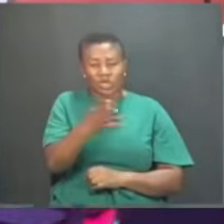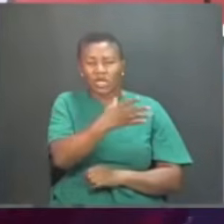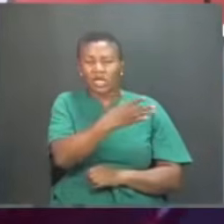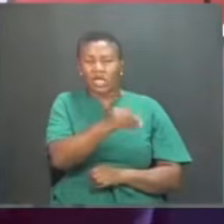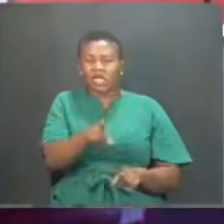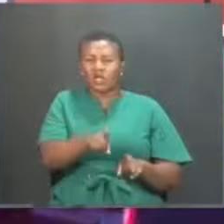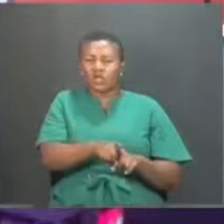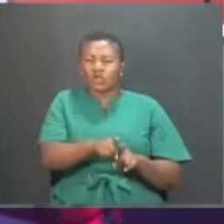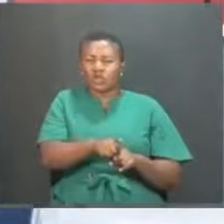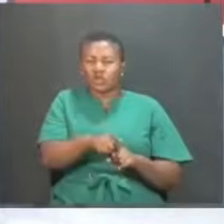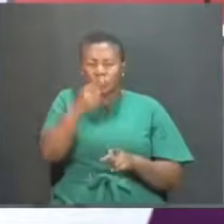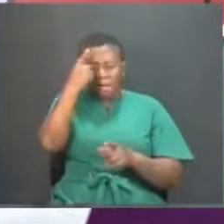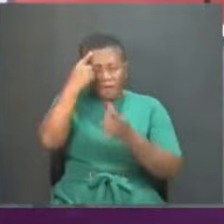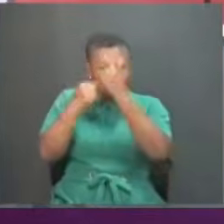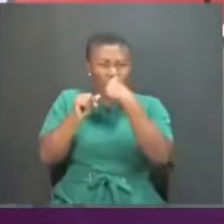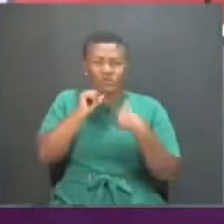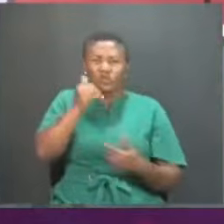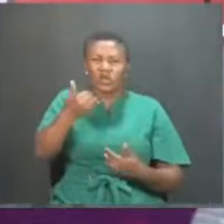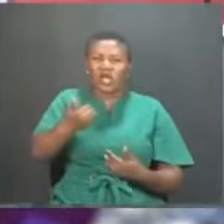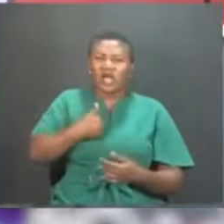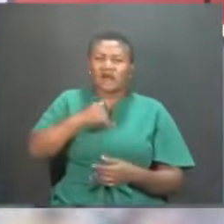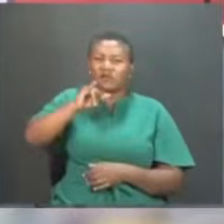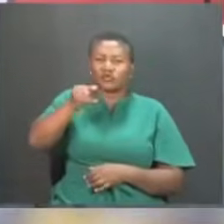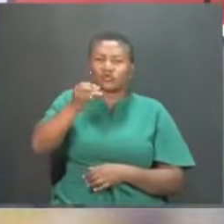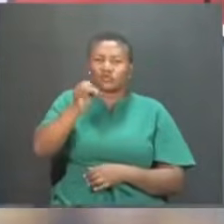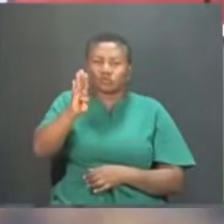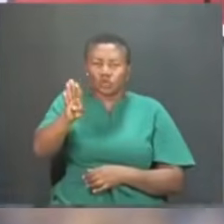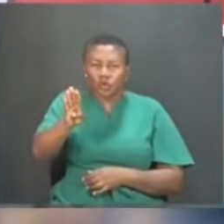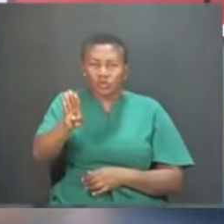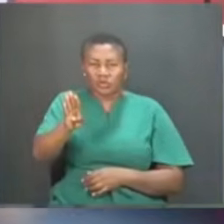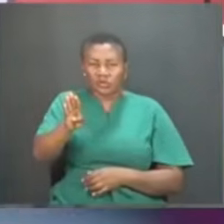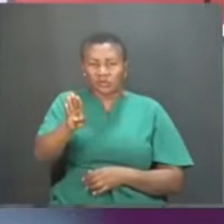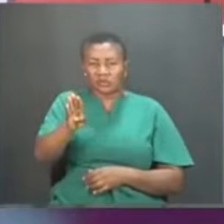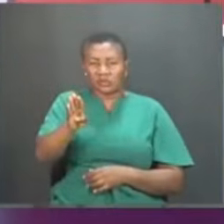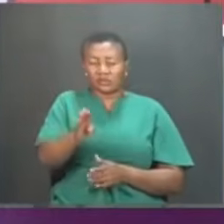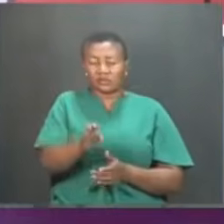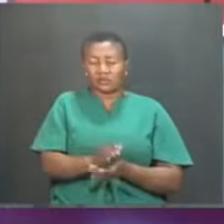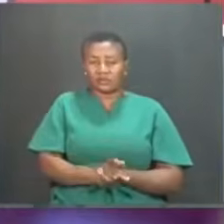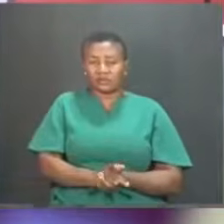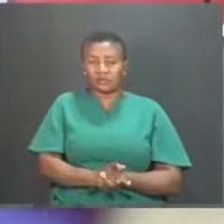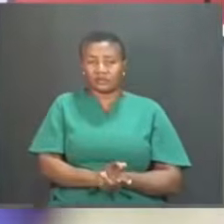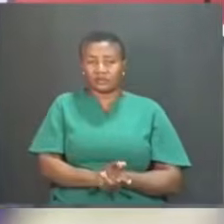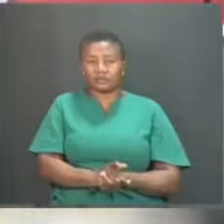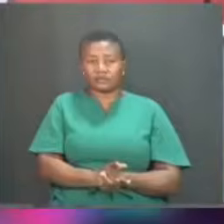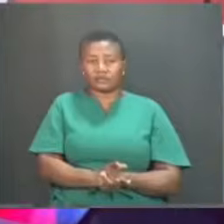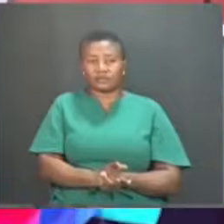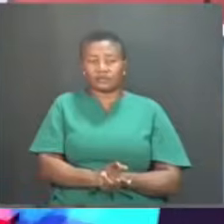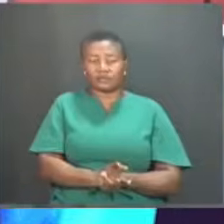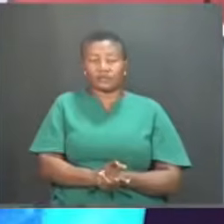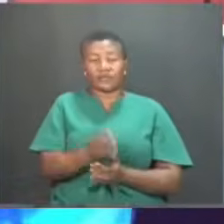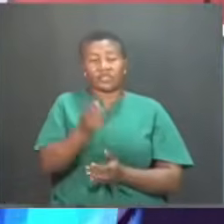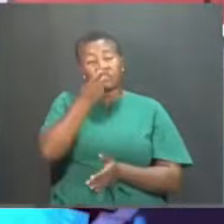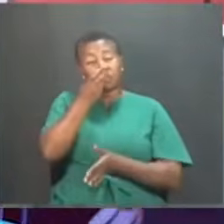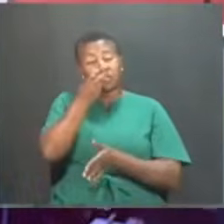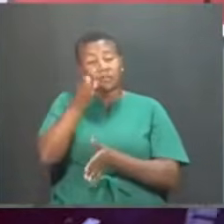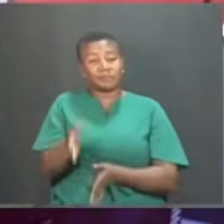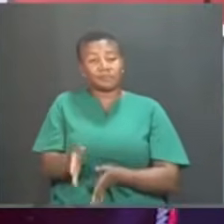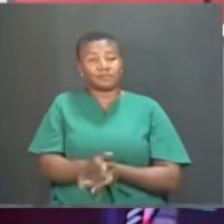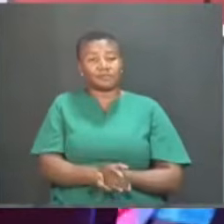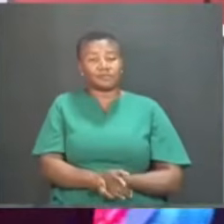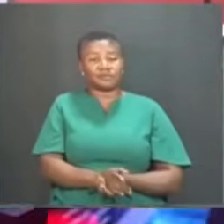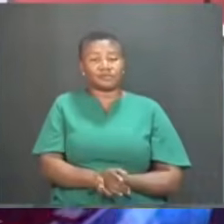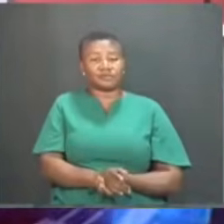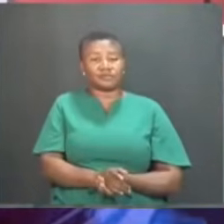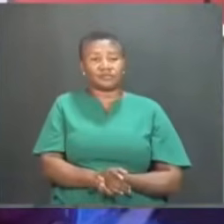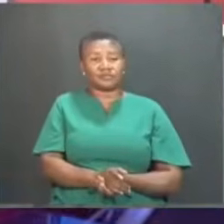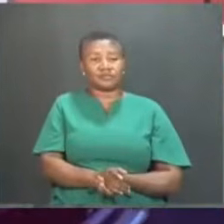of jobs that are facing the young people of this country. Mr. Speaker,